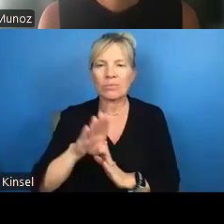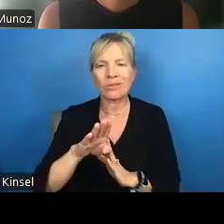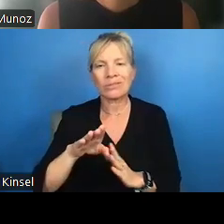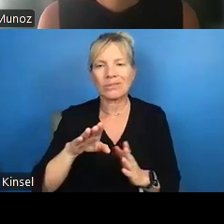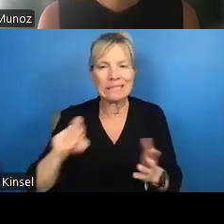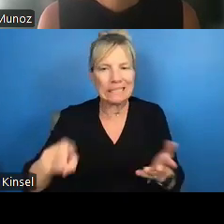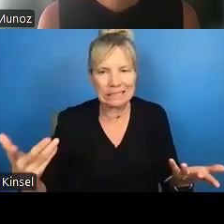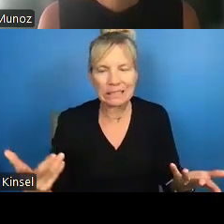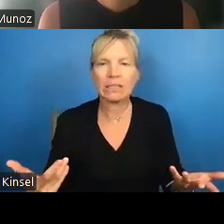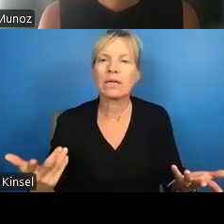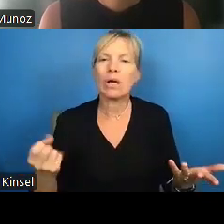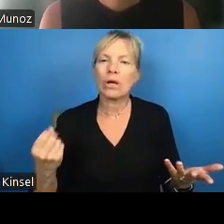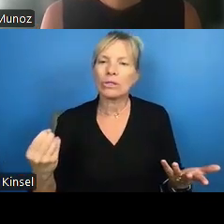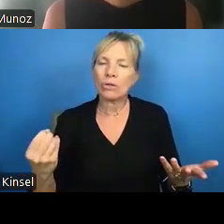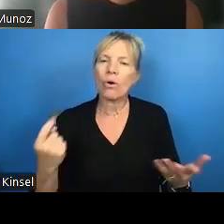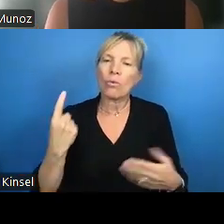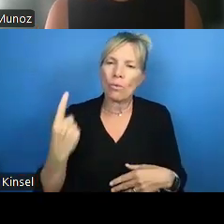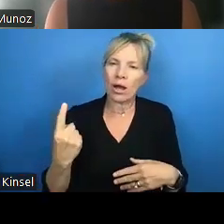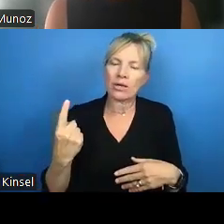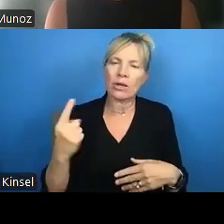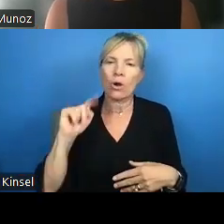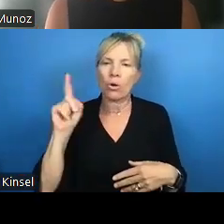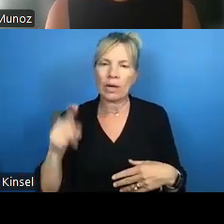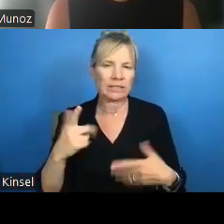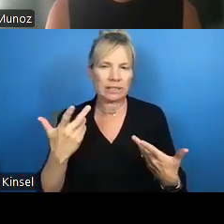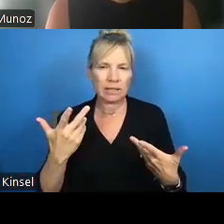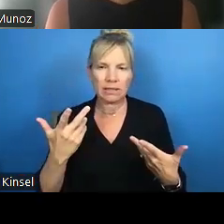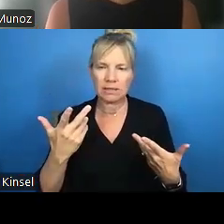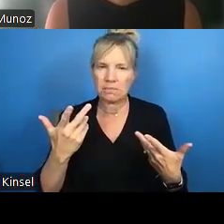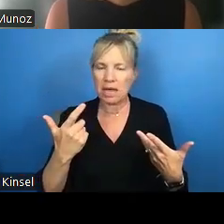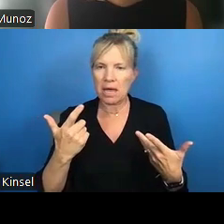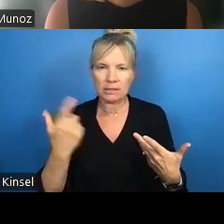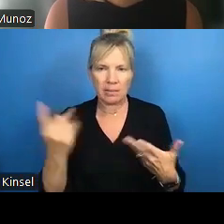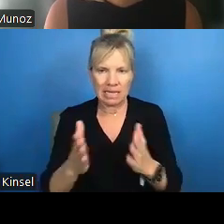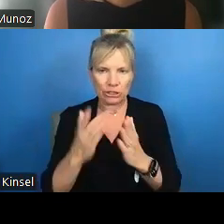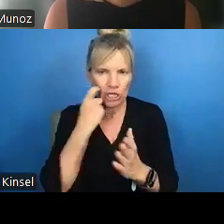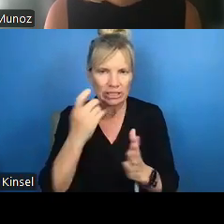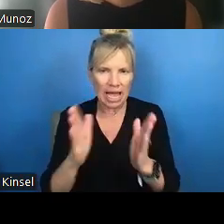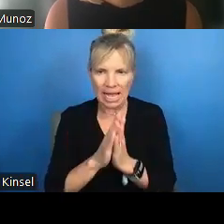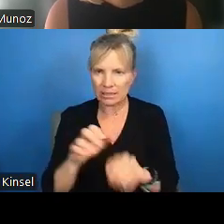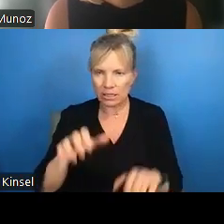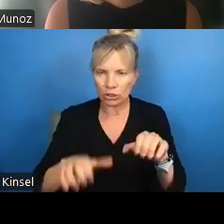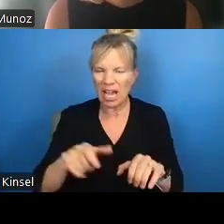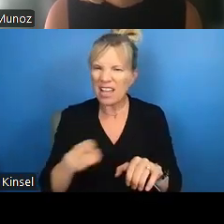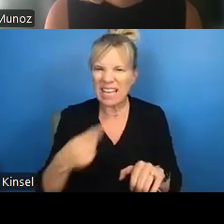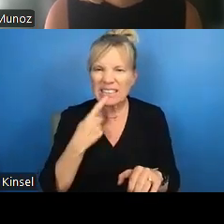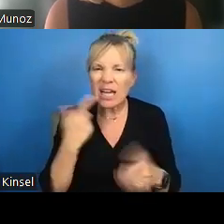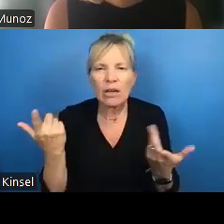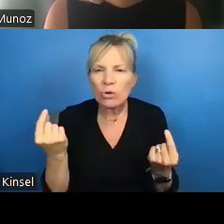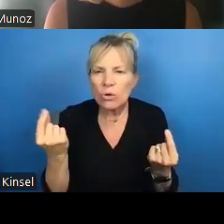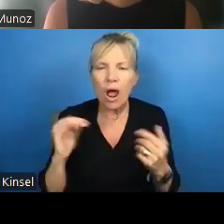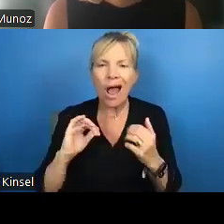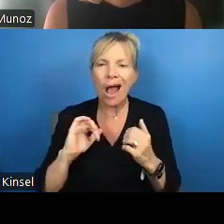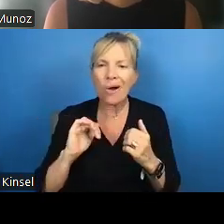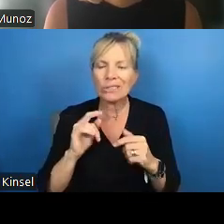needs. And so one of the questions has come through, what are some of the ways that